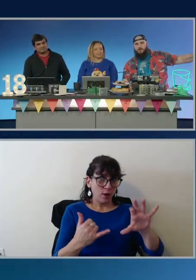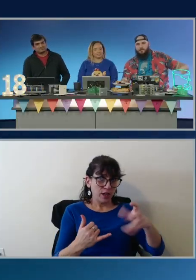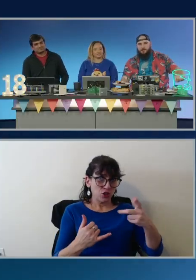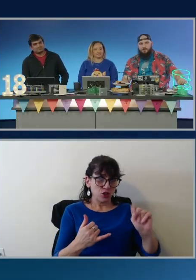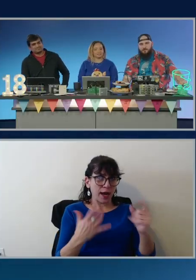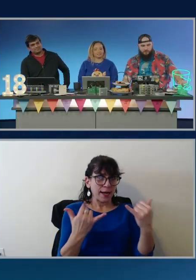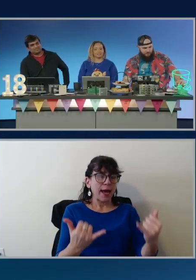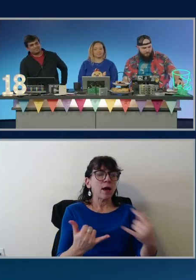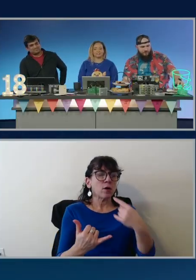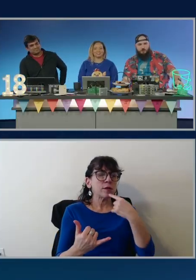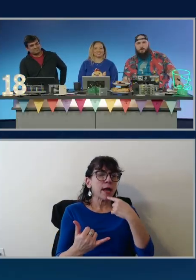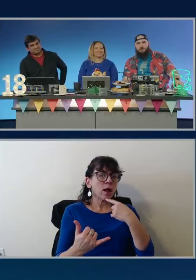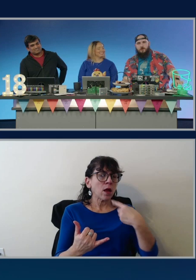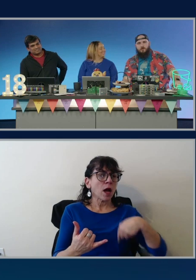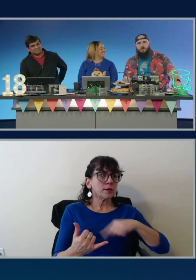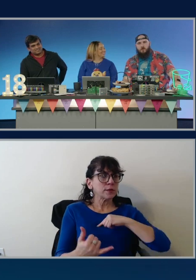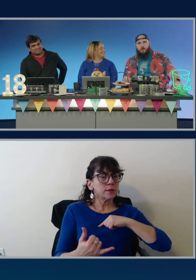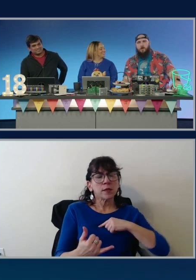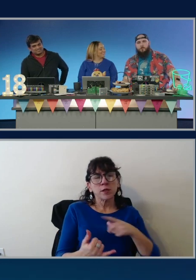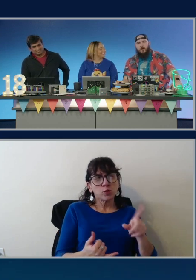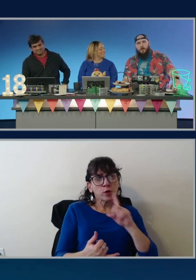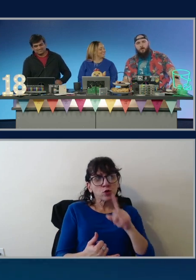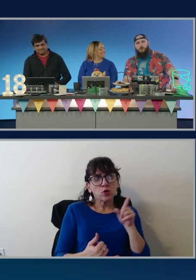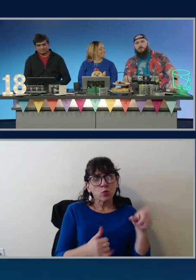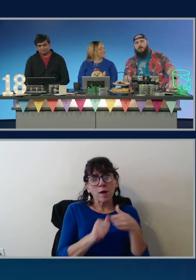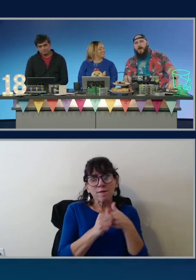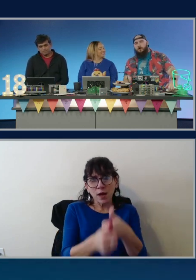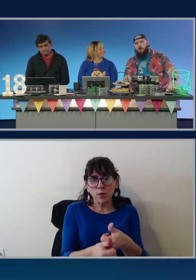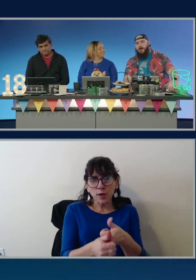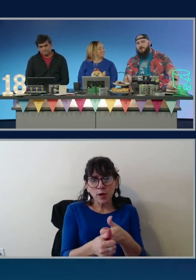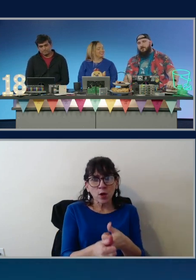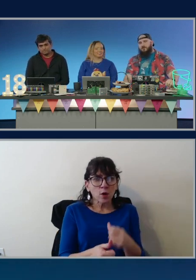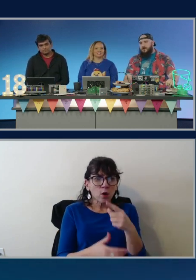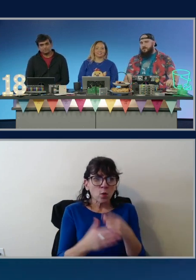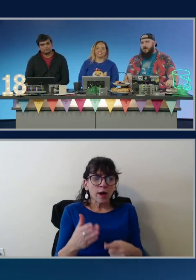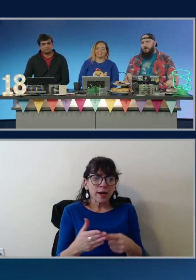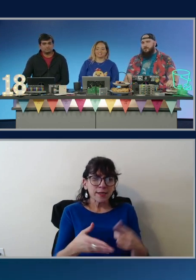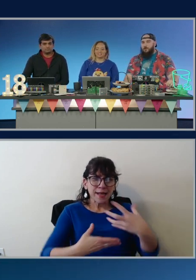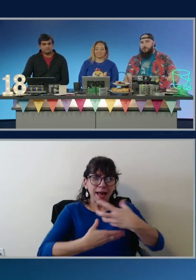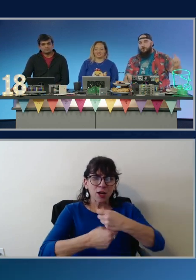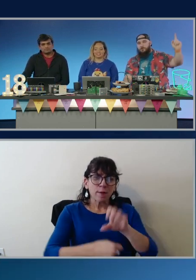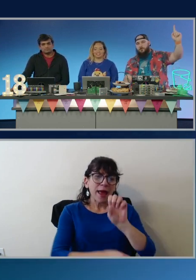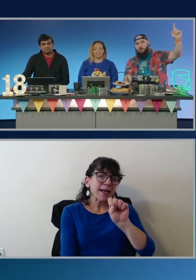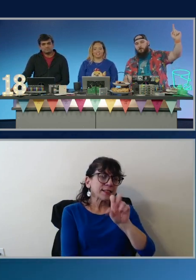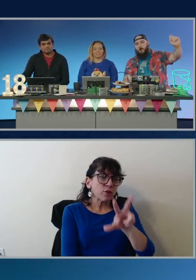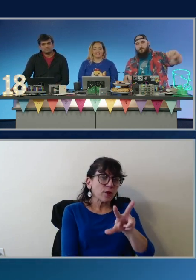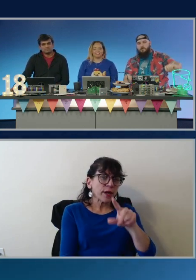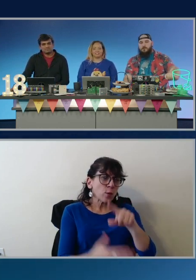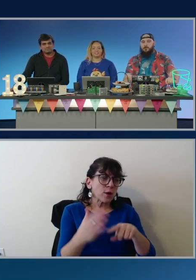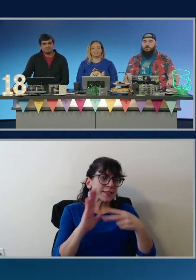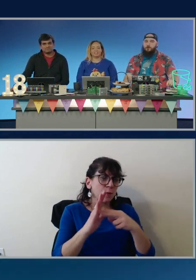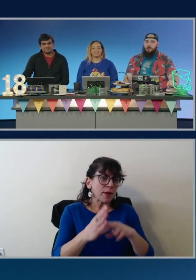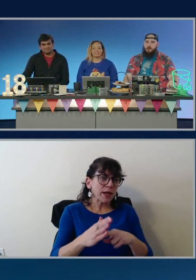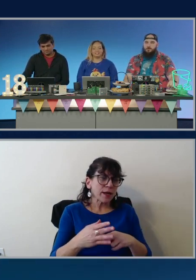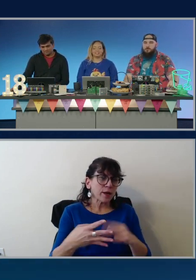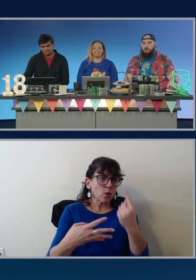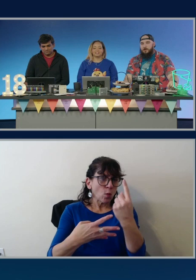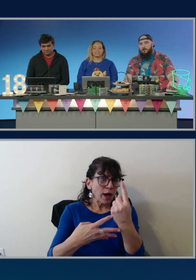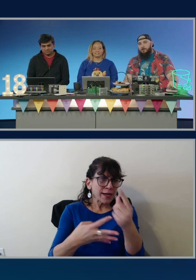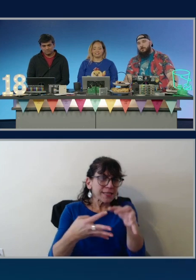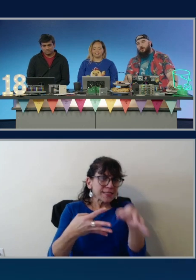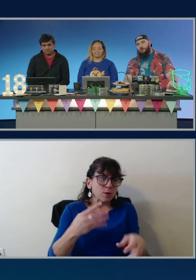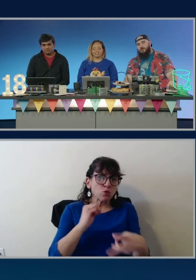tell us. I want to tell us, just to make sure you're following. What does the acronym S3 stand for? Number 1, simple storage